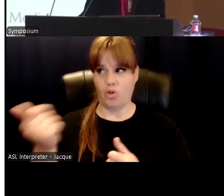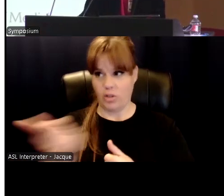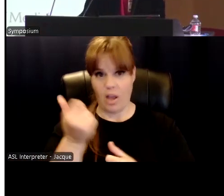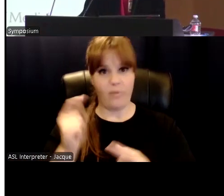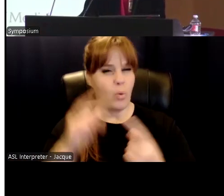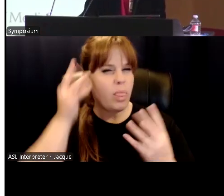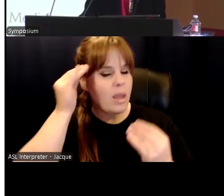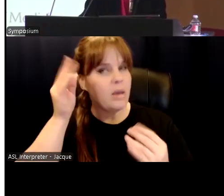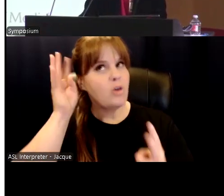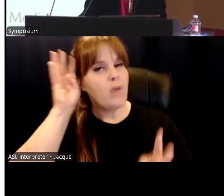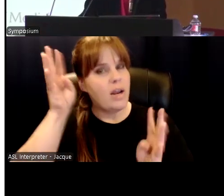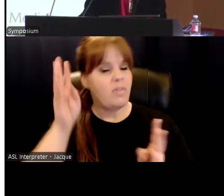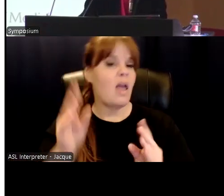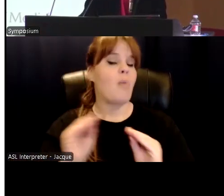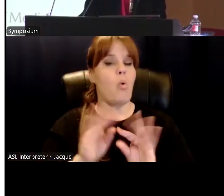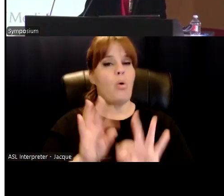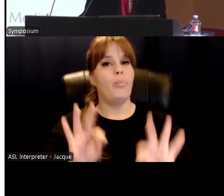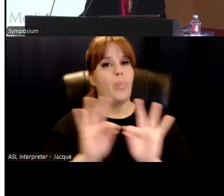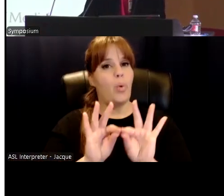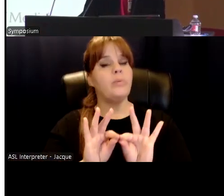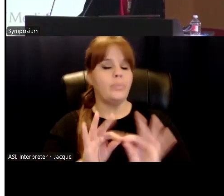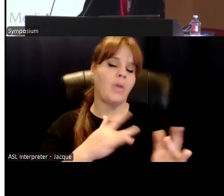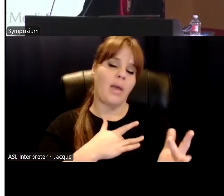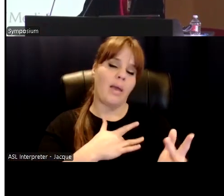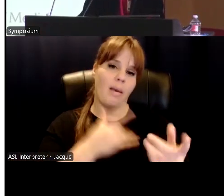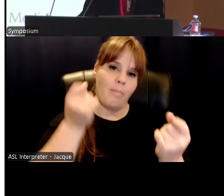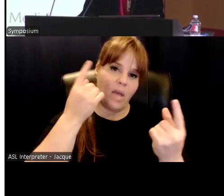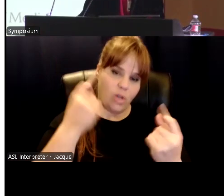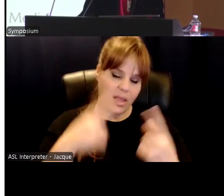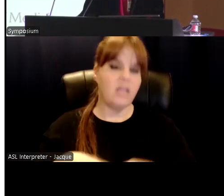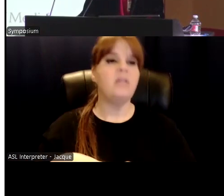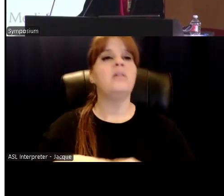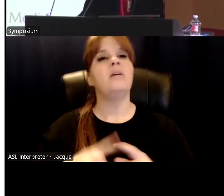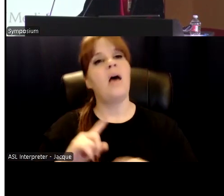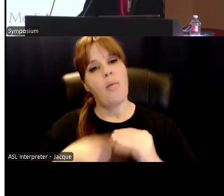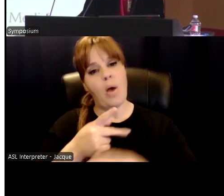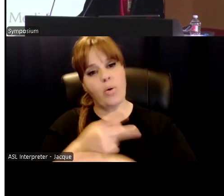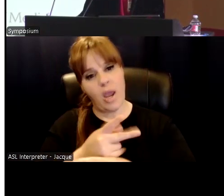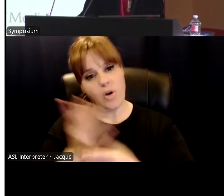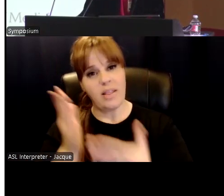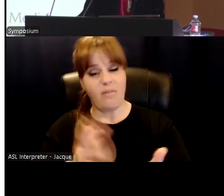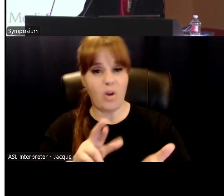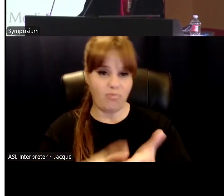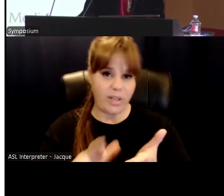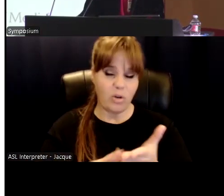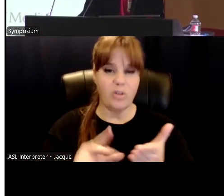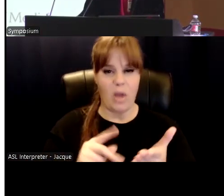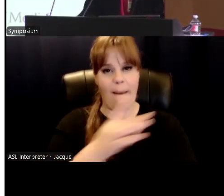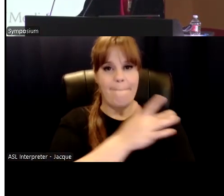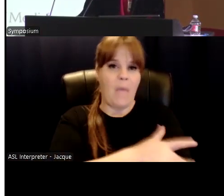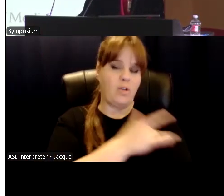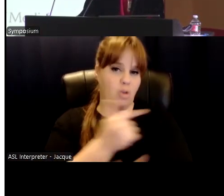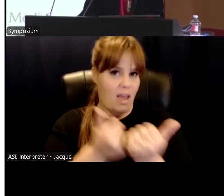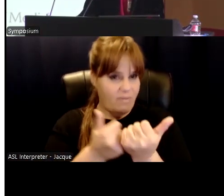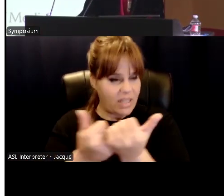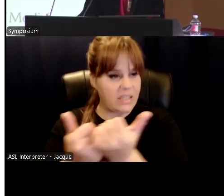creatively and, more important, compassionately about care delivery. research, and patient advocacy.